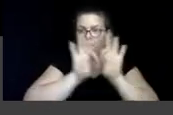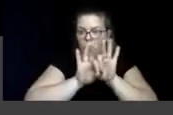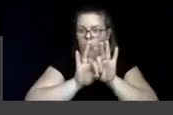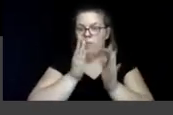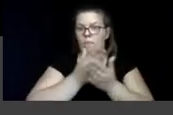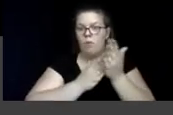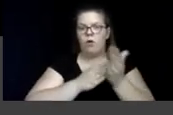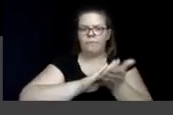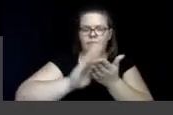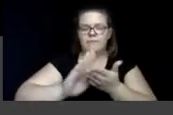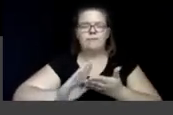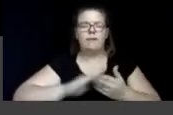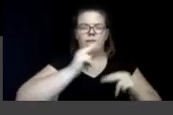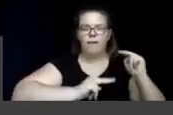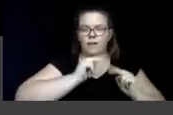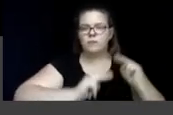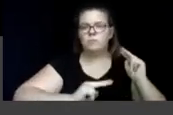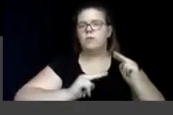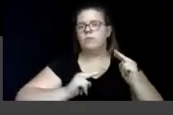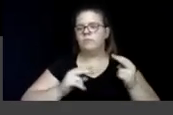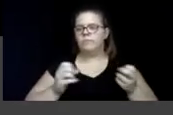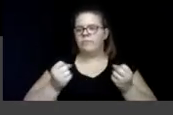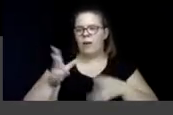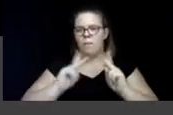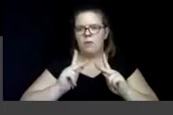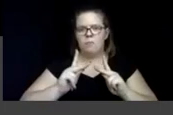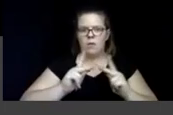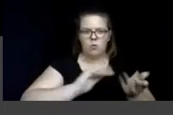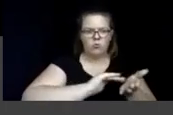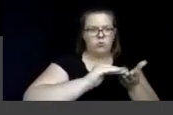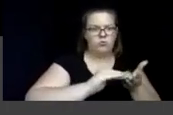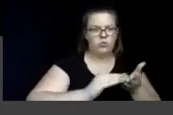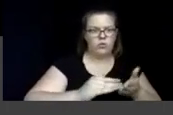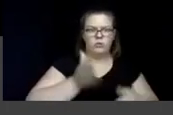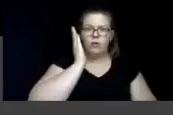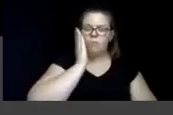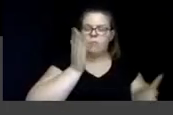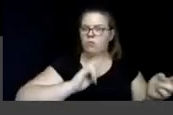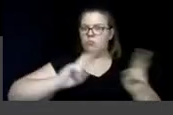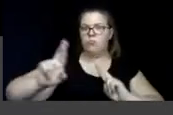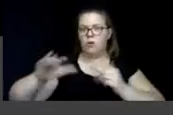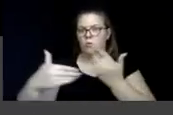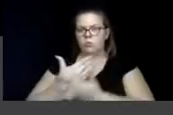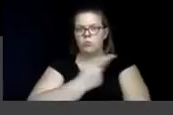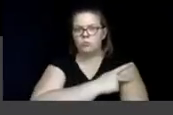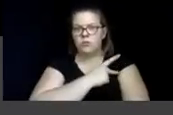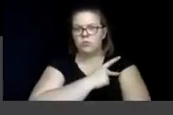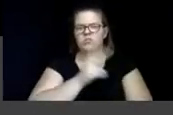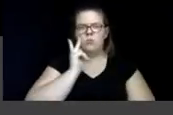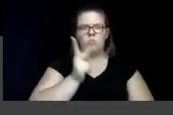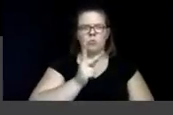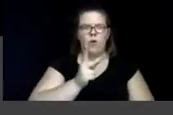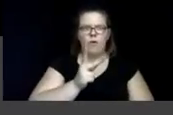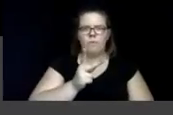the facility daily. You saw more housekeepers just cleaning